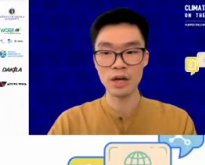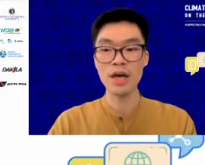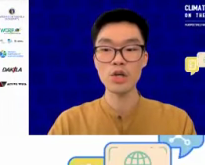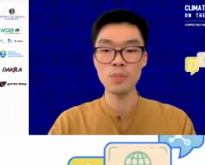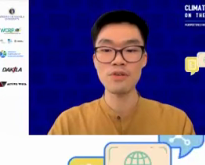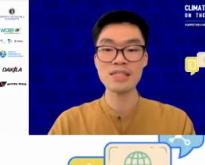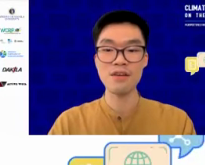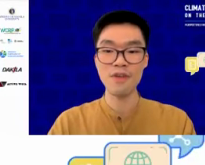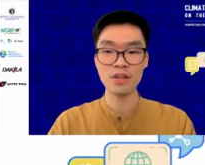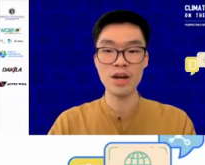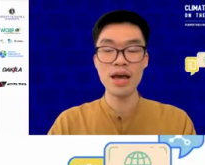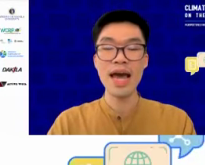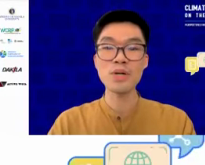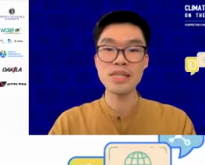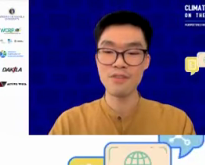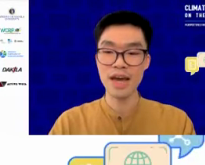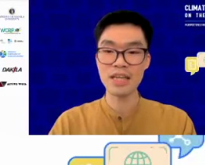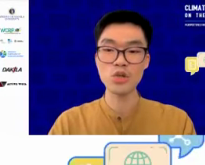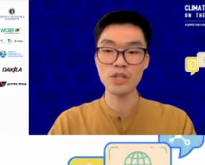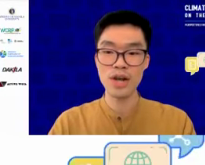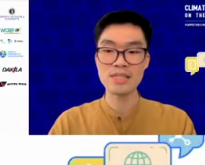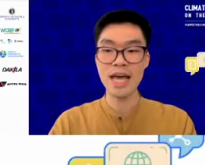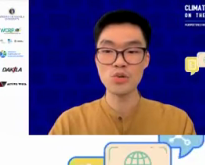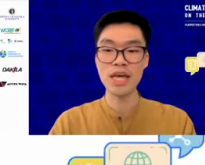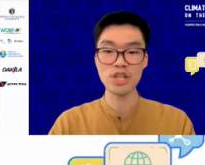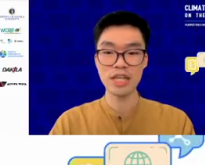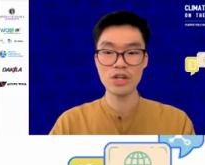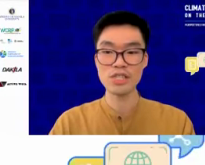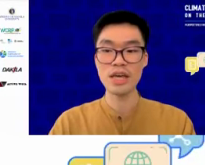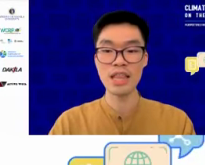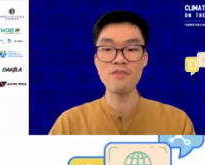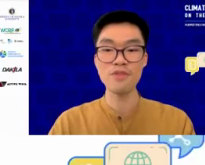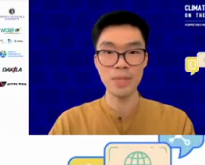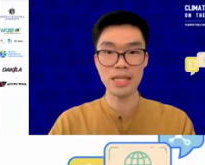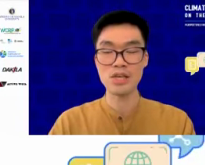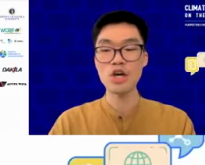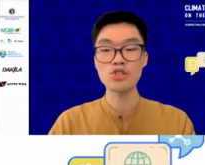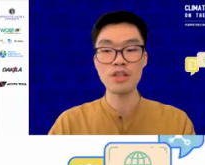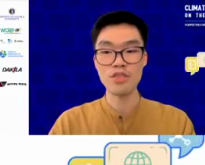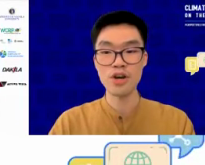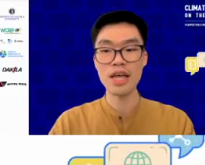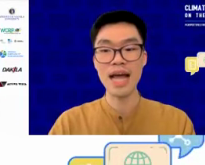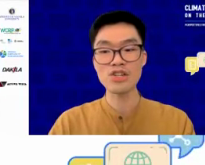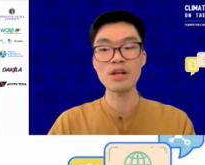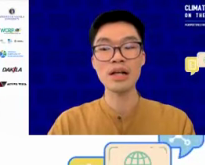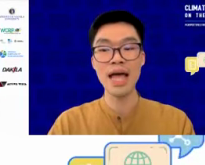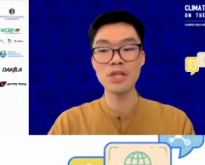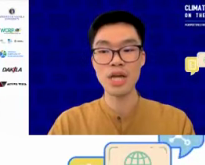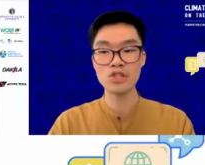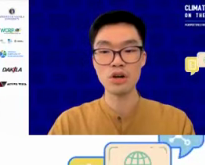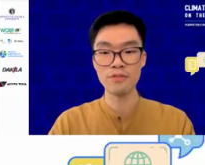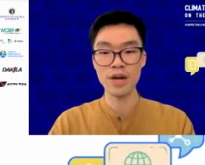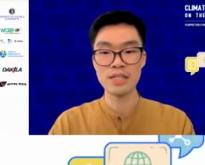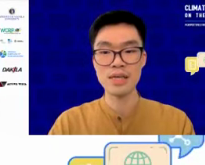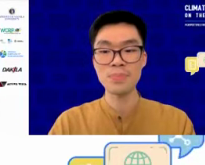Outstanding Young Human Rights Defender and was invited to address education leaders in the Philippines during the third National